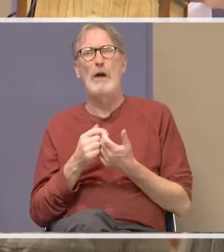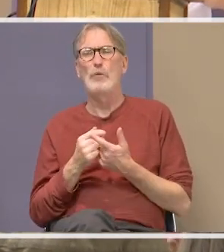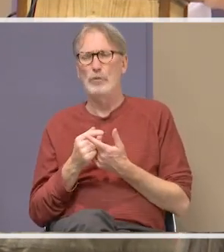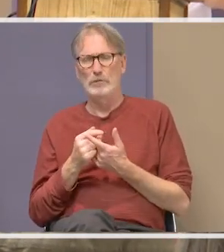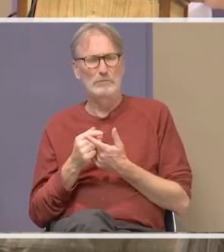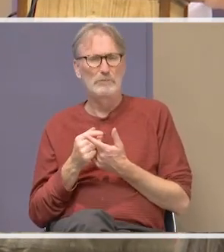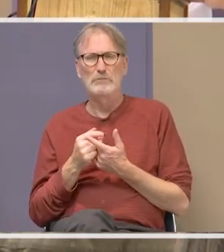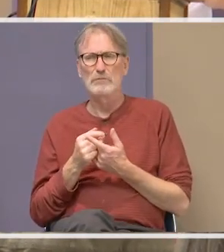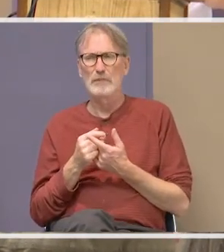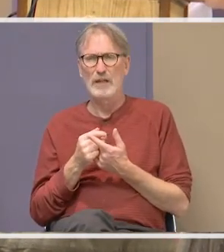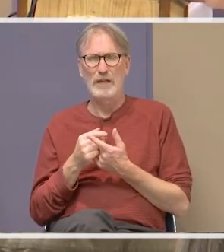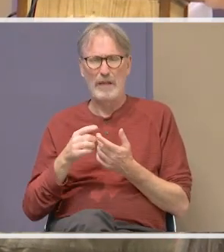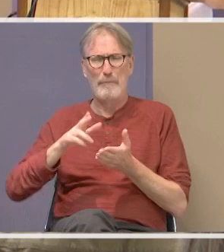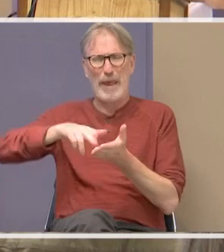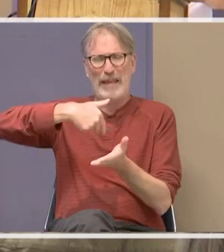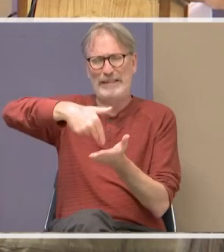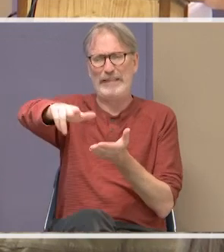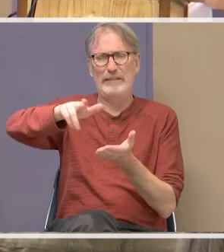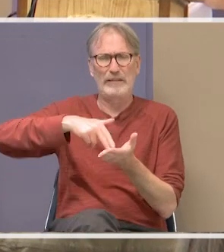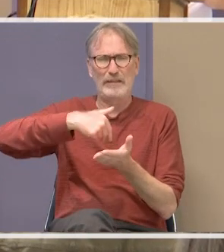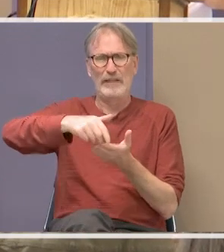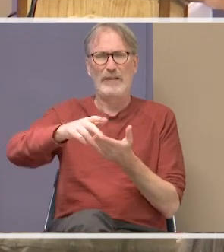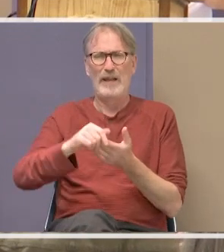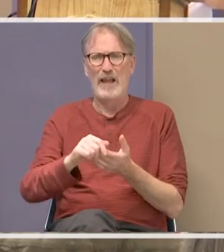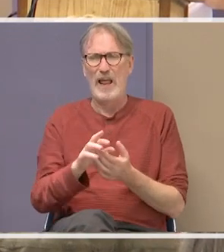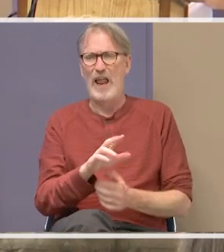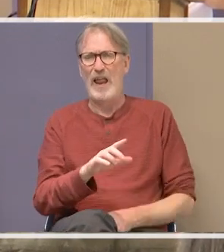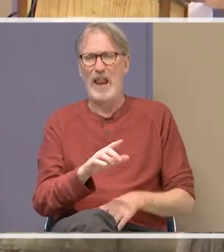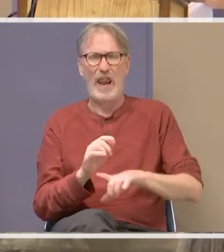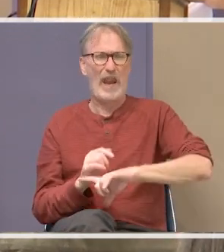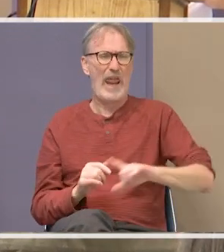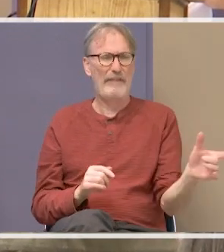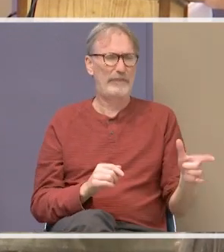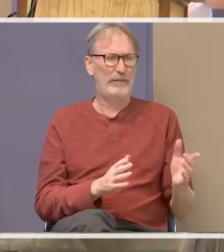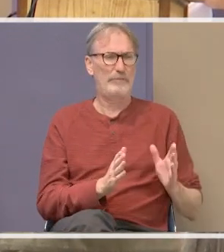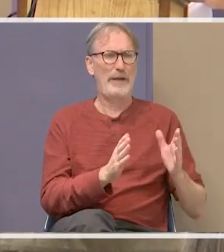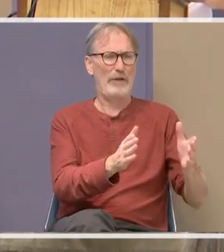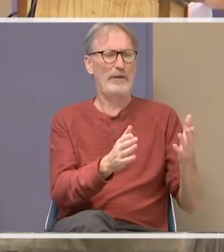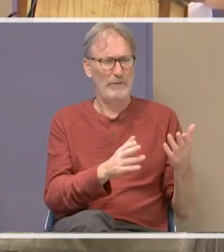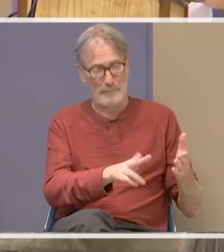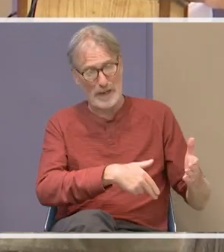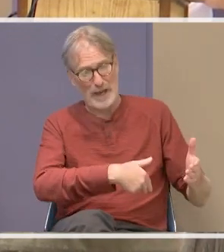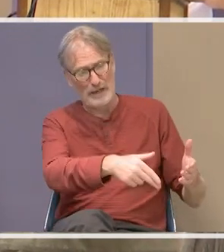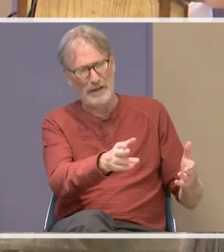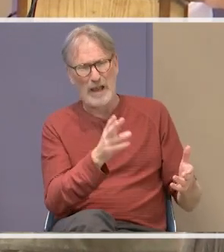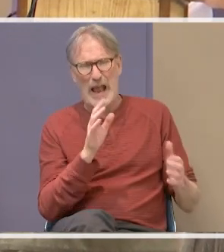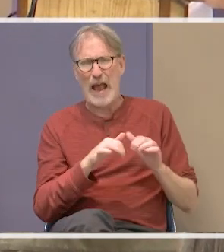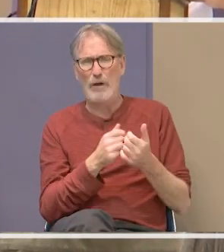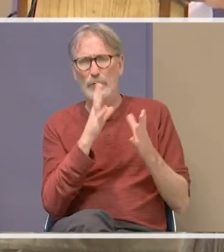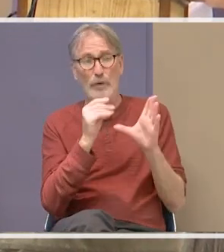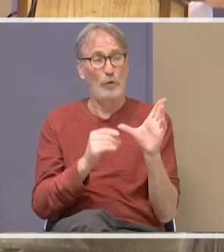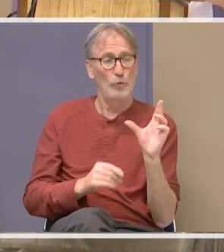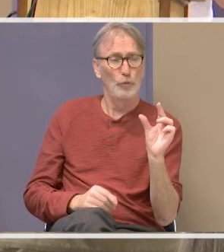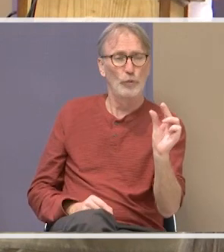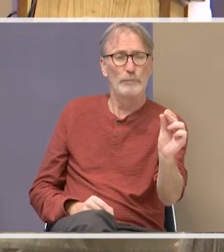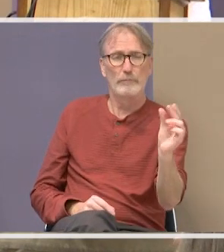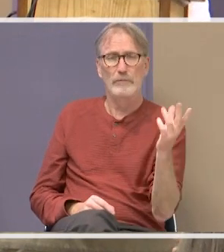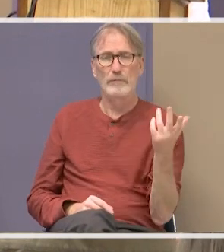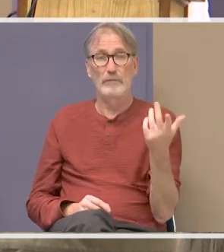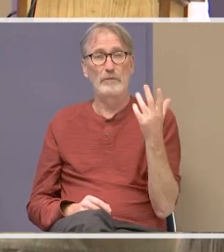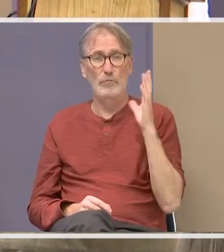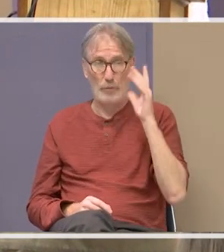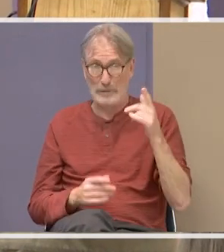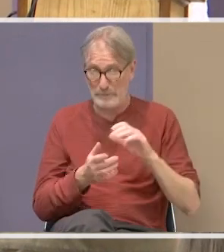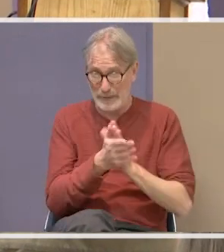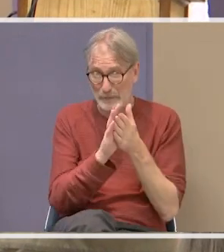the painted left turn lane barrier is planning on tapering out and returning to